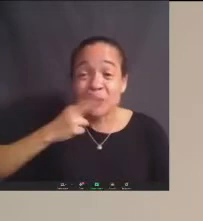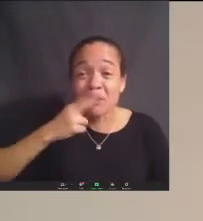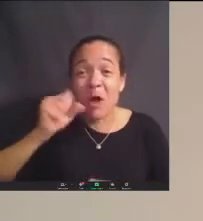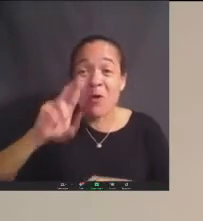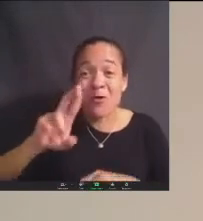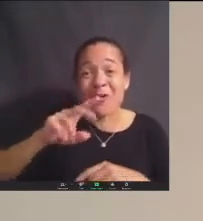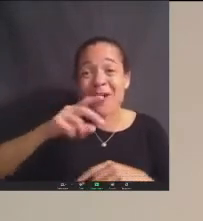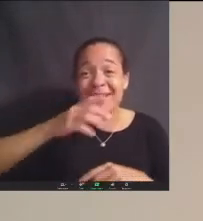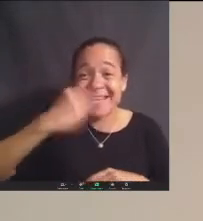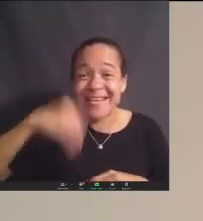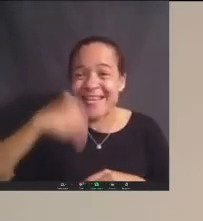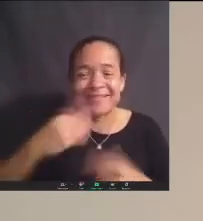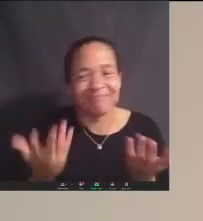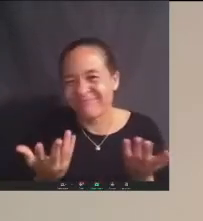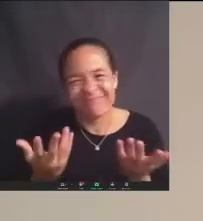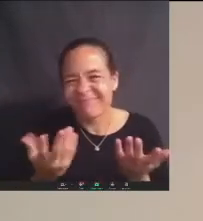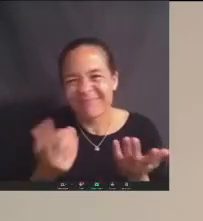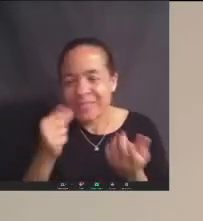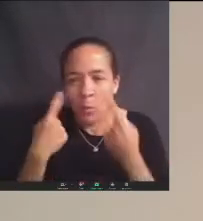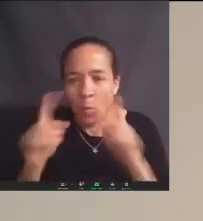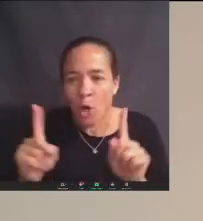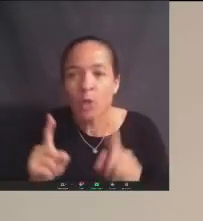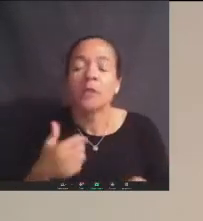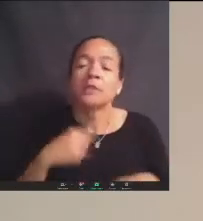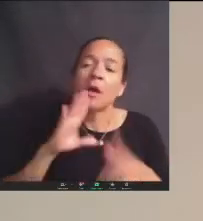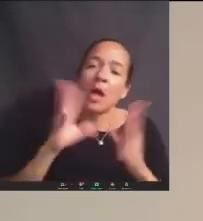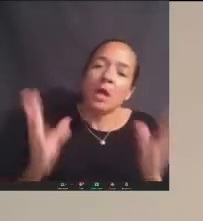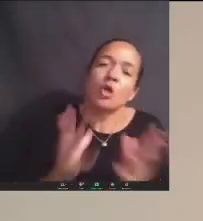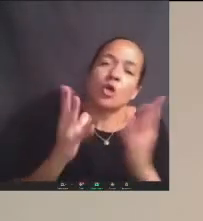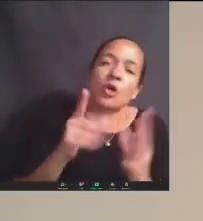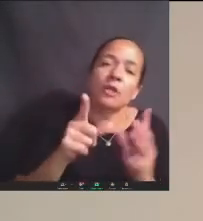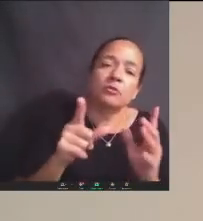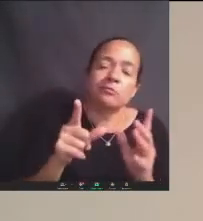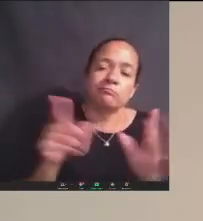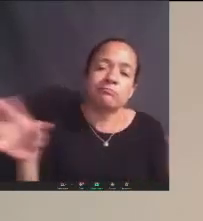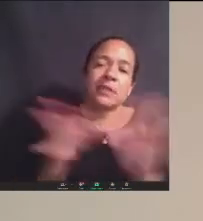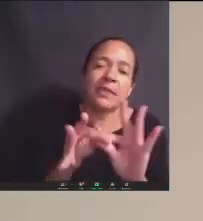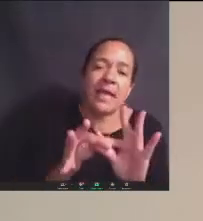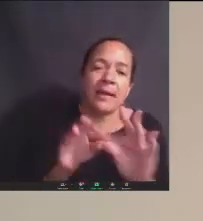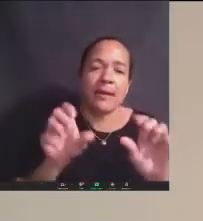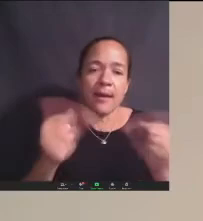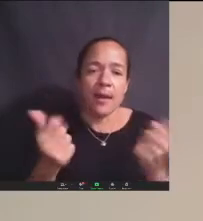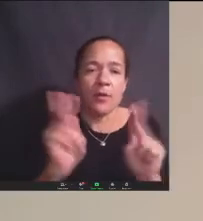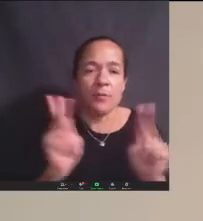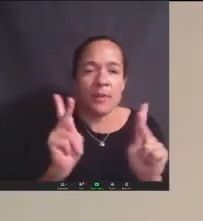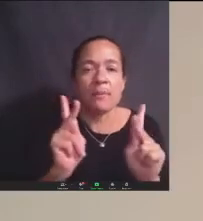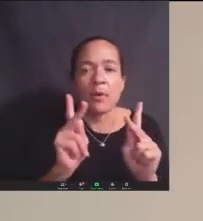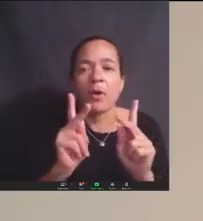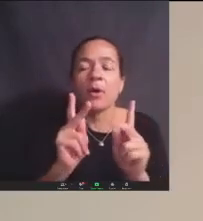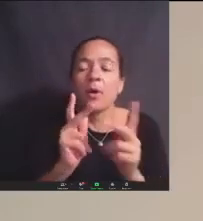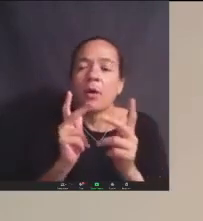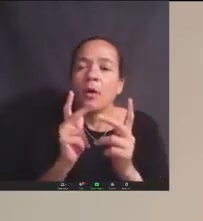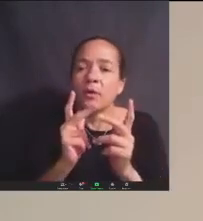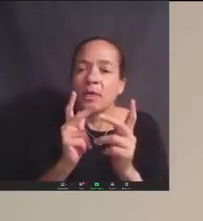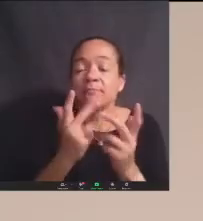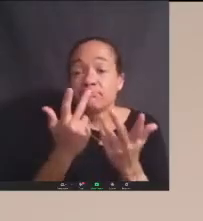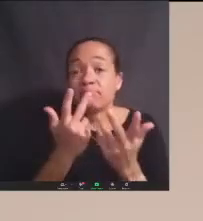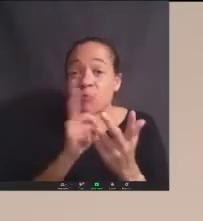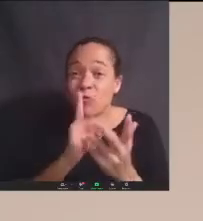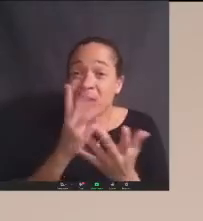do is connect up with other folks who are interested in this other way of tackling aspirations.